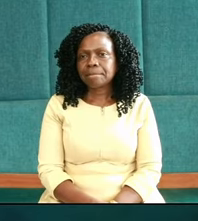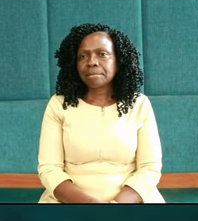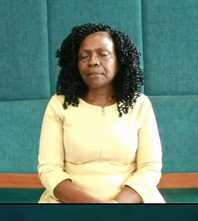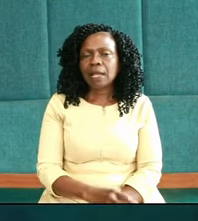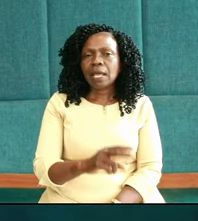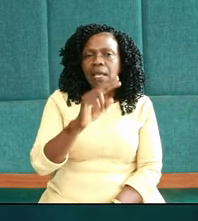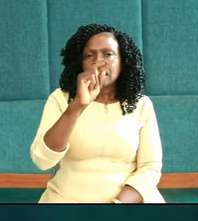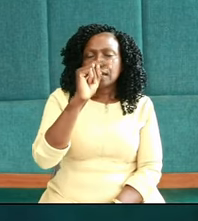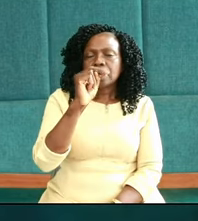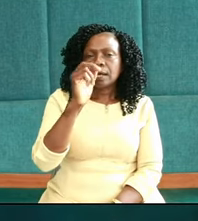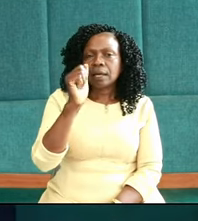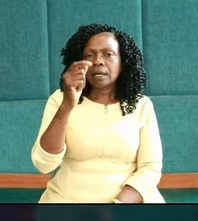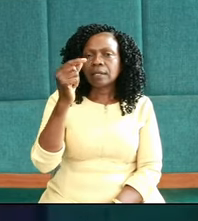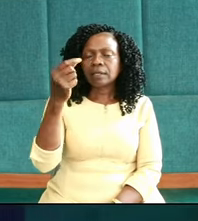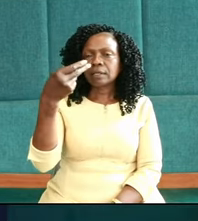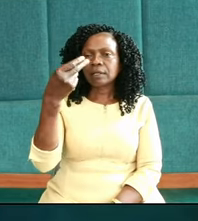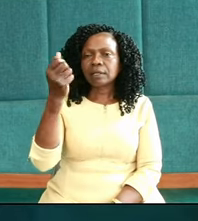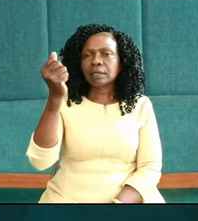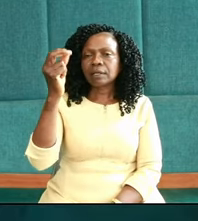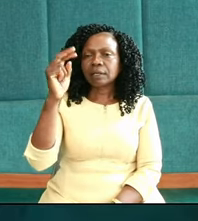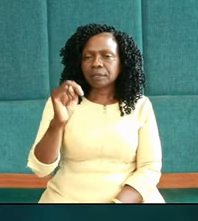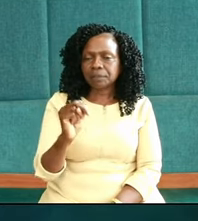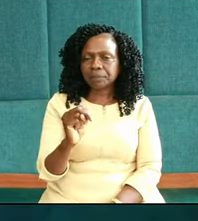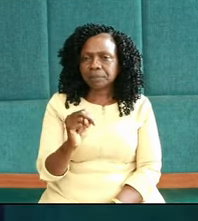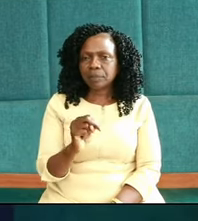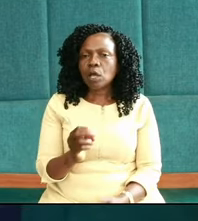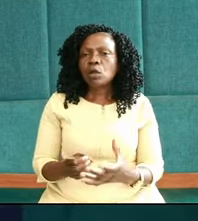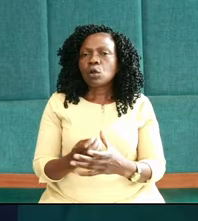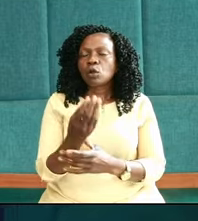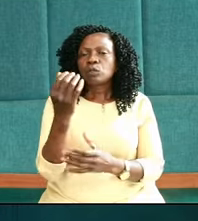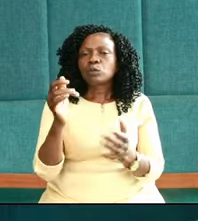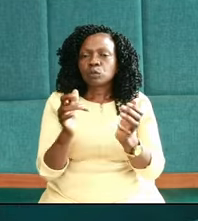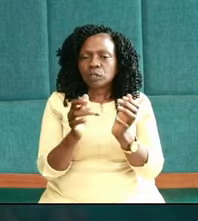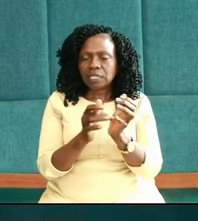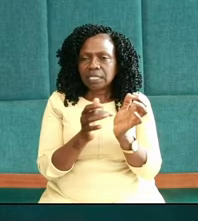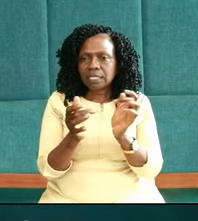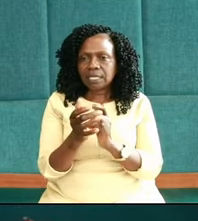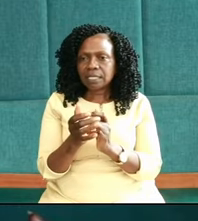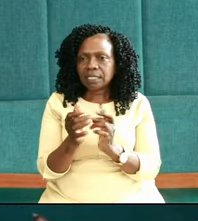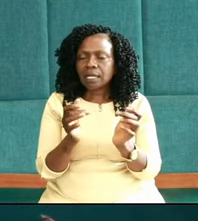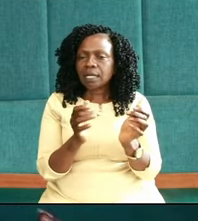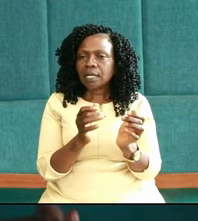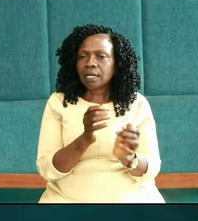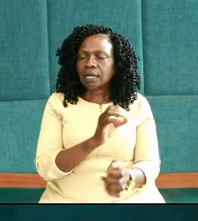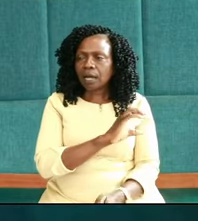Nathanael goes to Jesus Christ, and when he goes to Jesus,